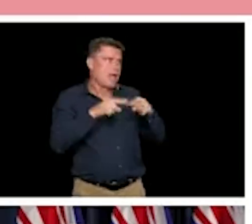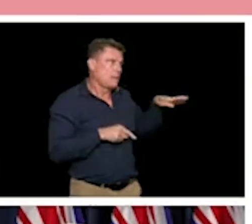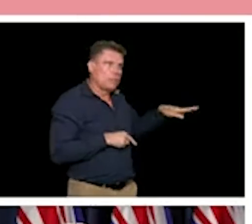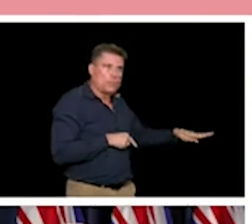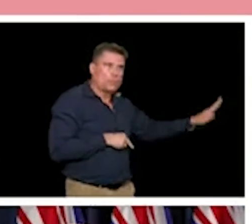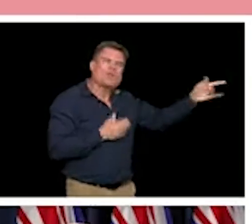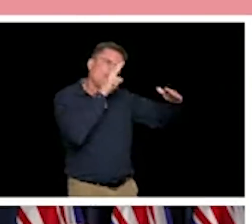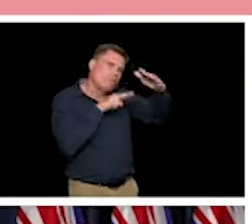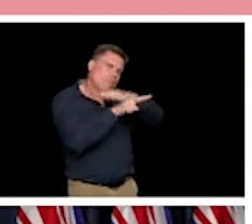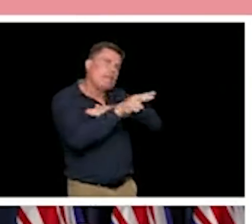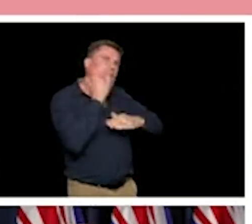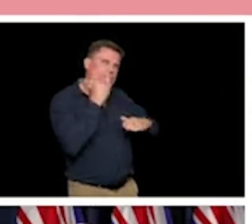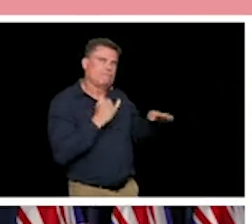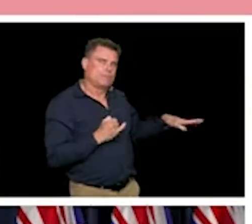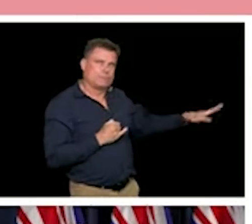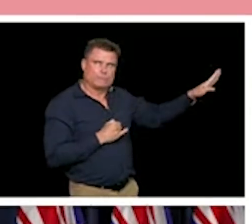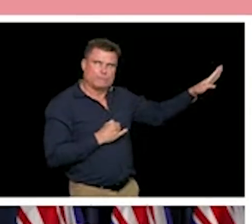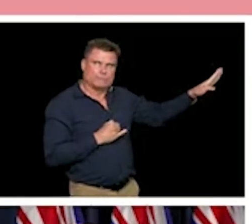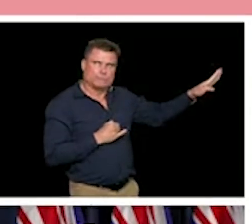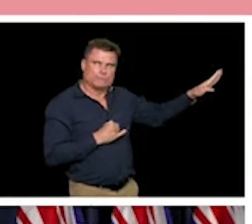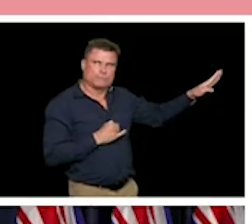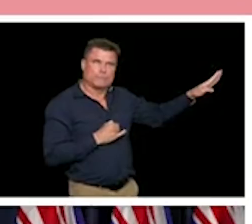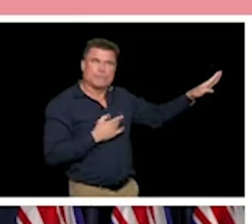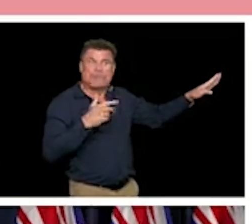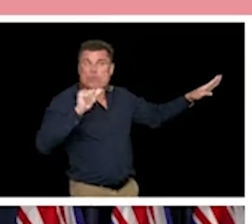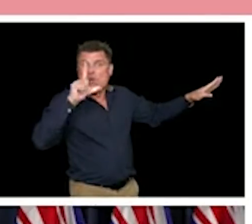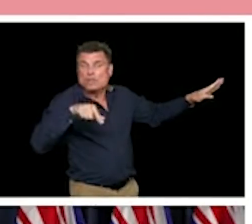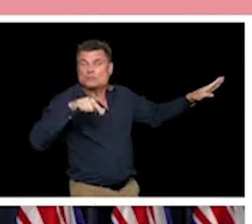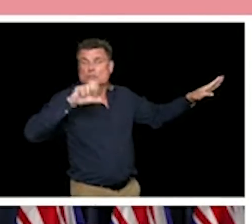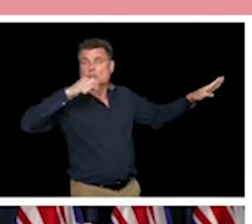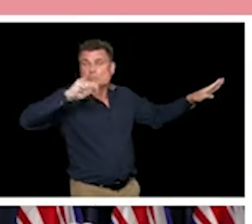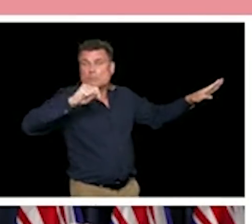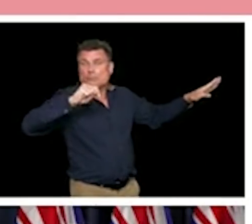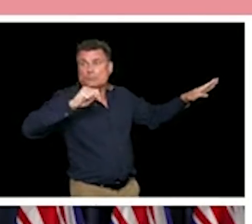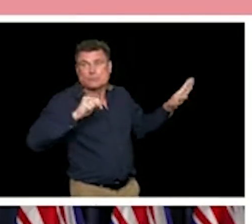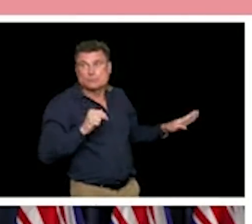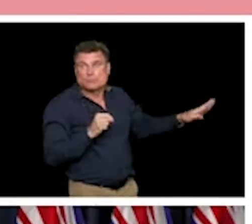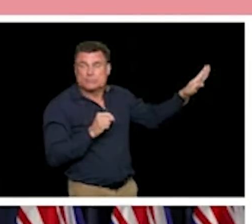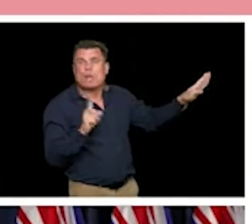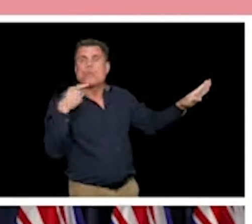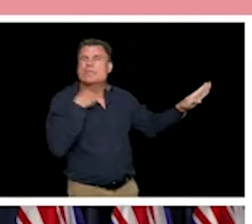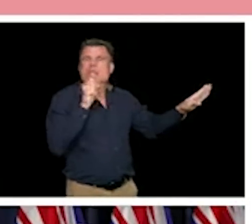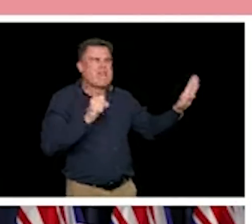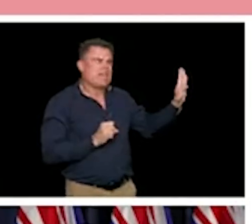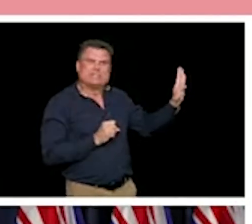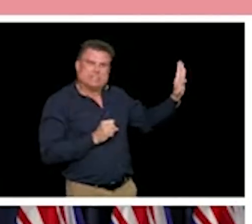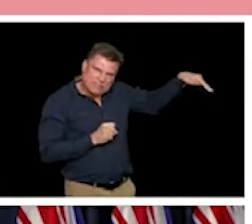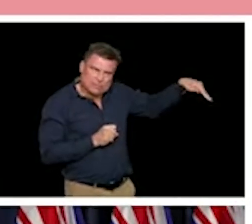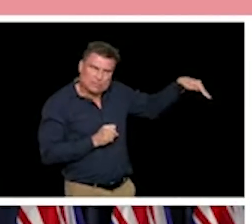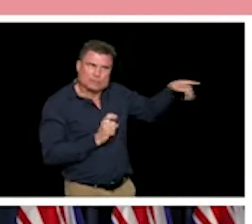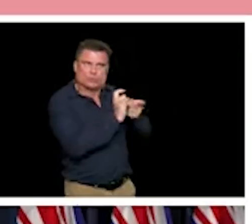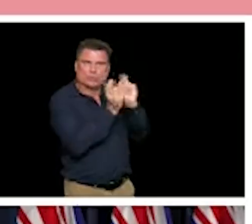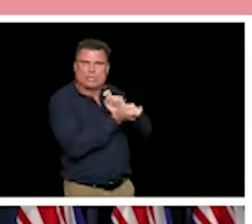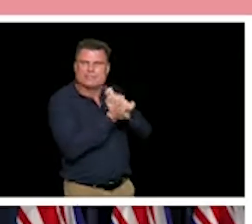right now, we have it within our ability to make the changes we need to bend that curve back down. And this is